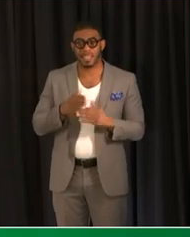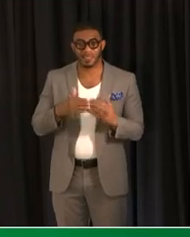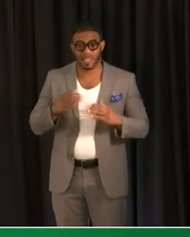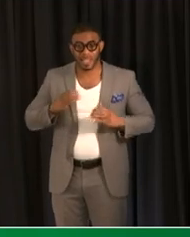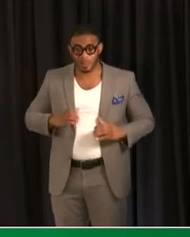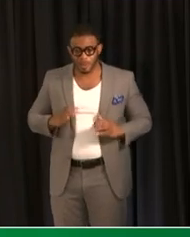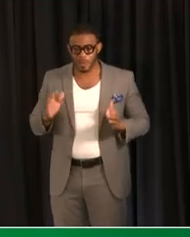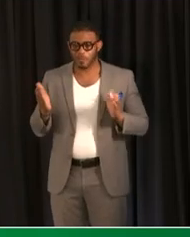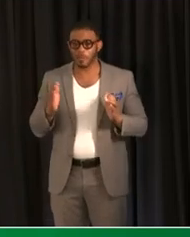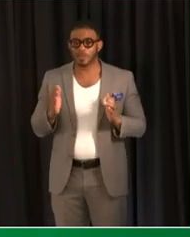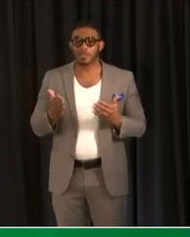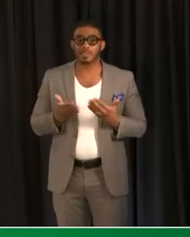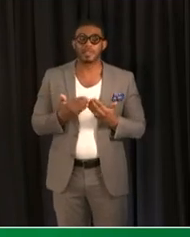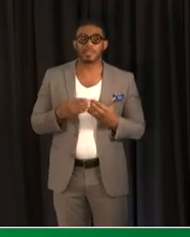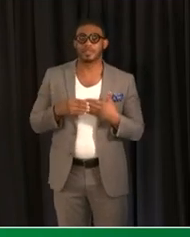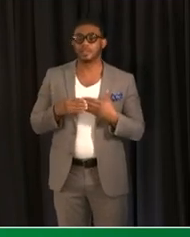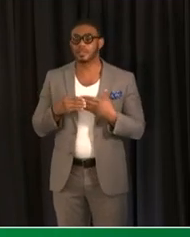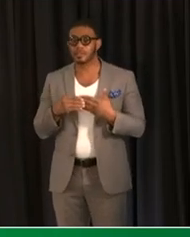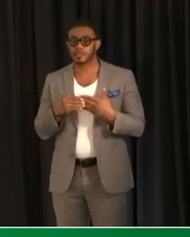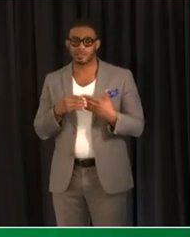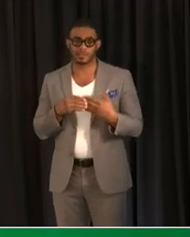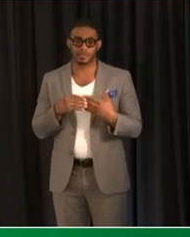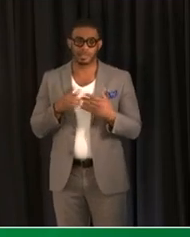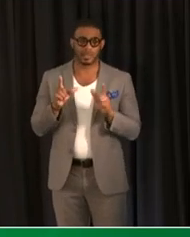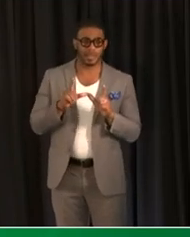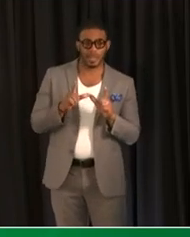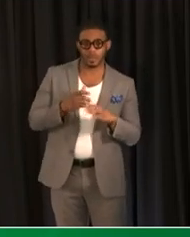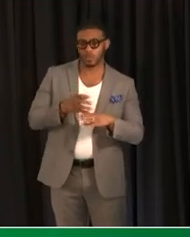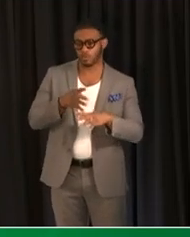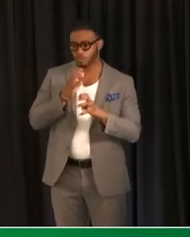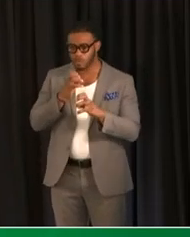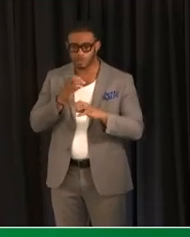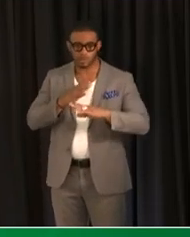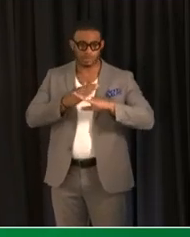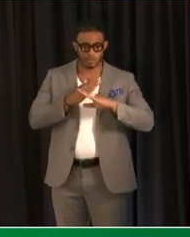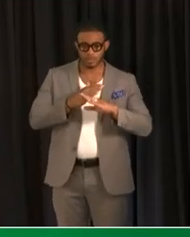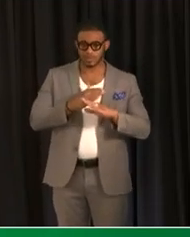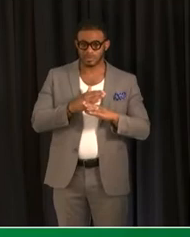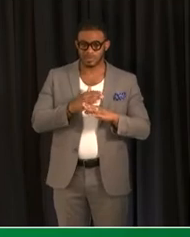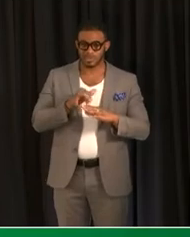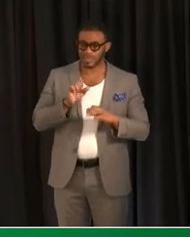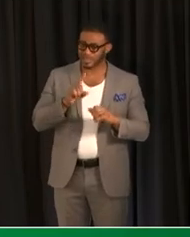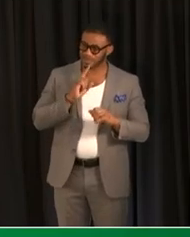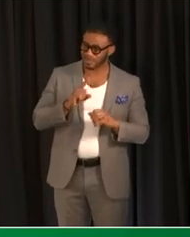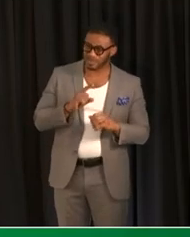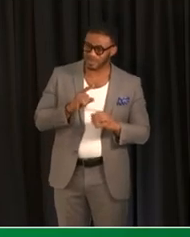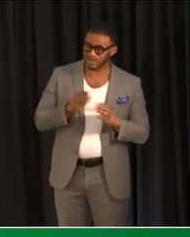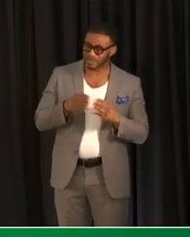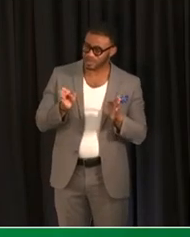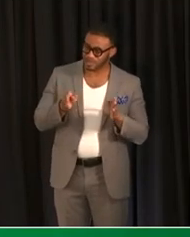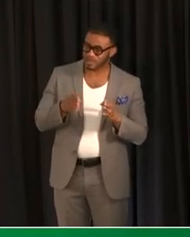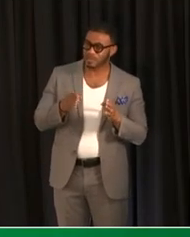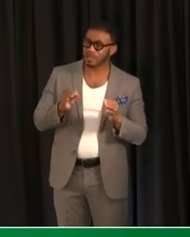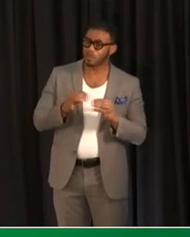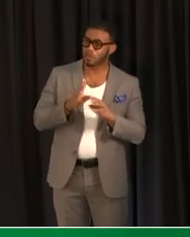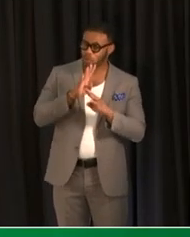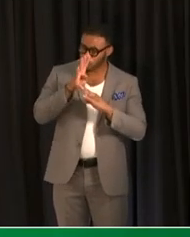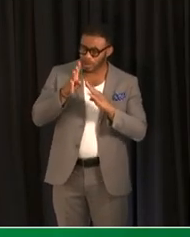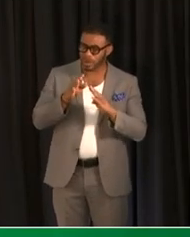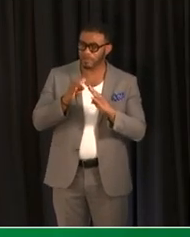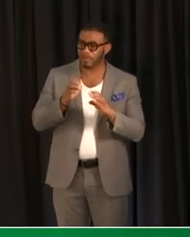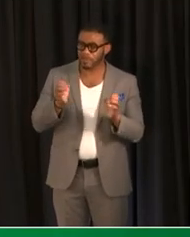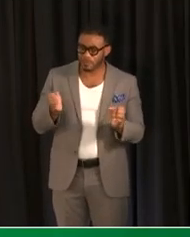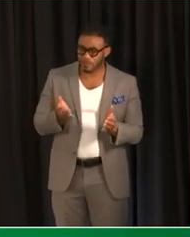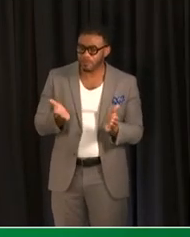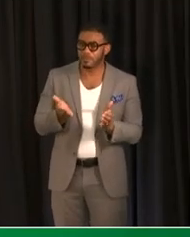patrons versus easing of permitting and licensing restrictions so that it can be a creative